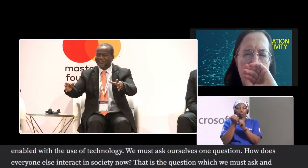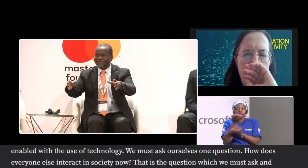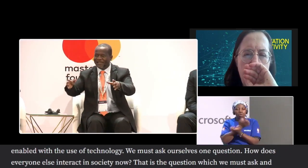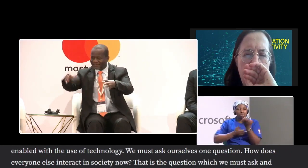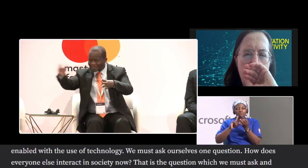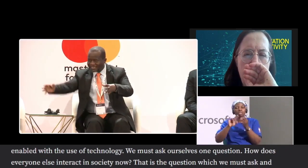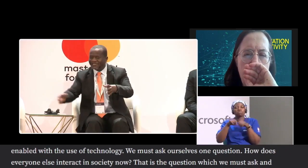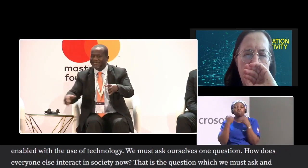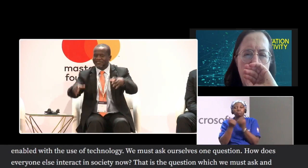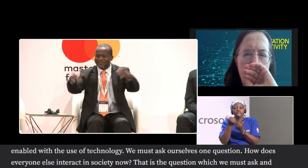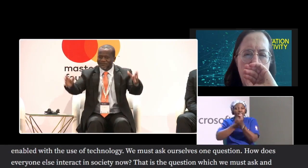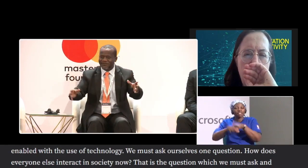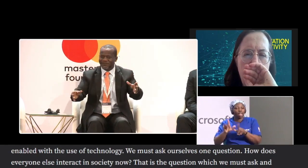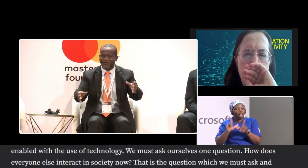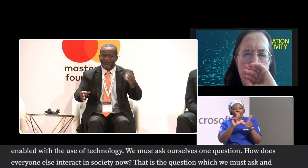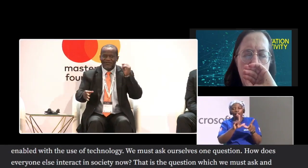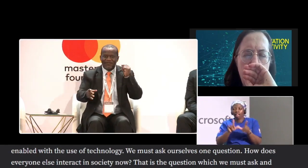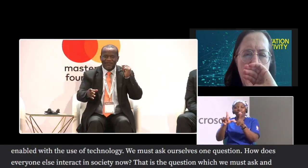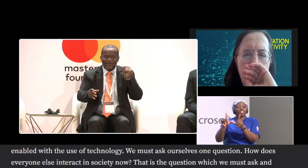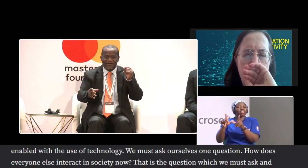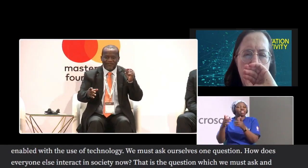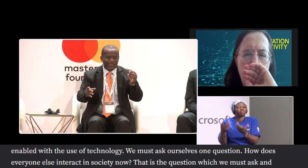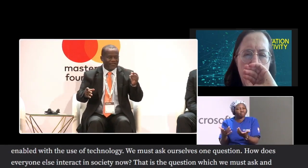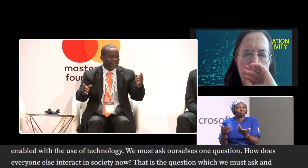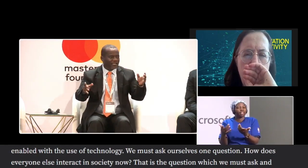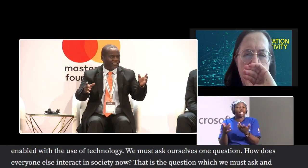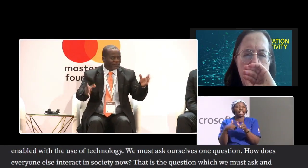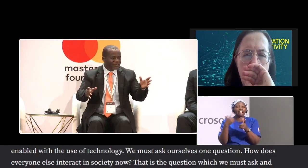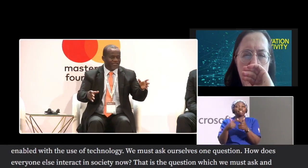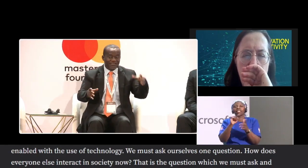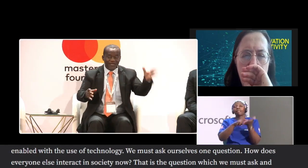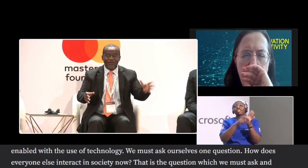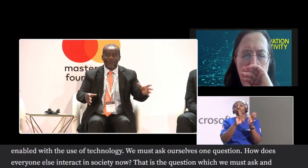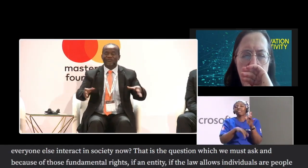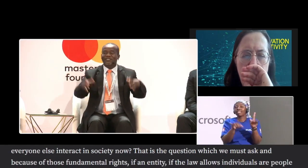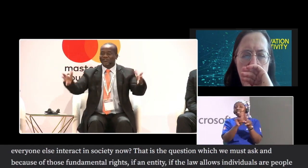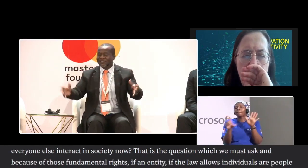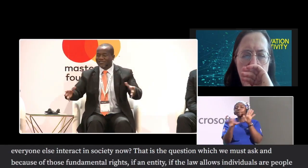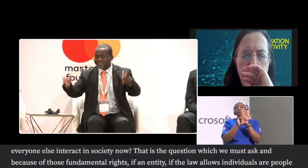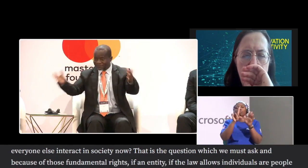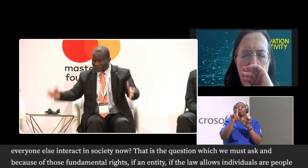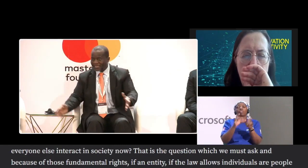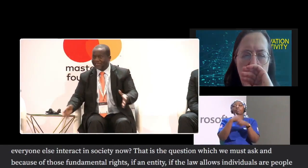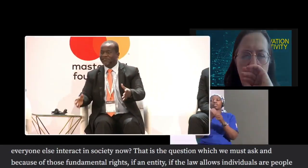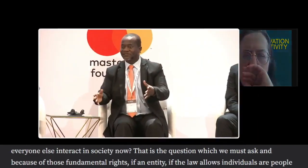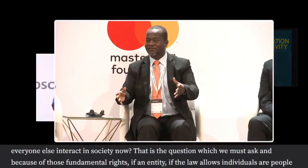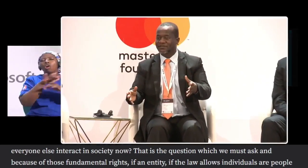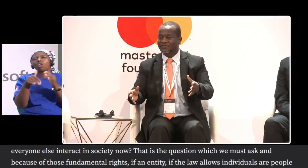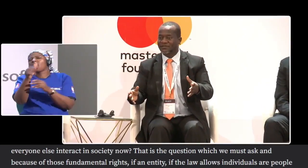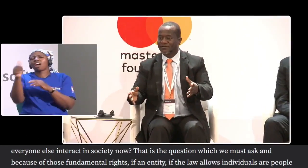activities and their license and so forth, then it means that the same law should ensure that everyone